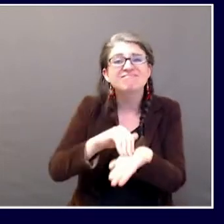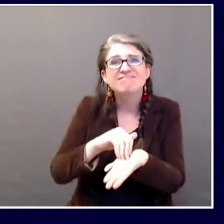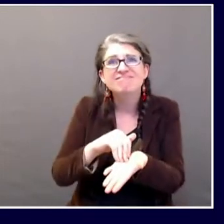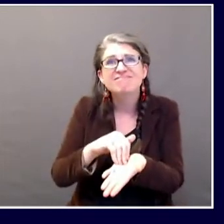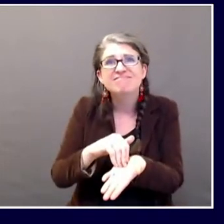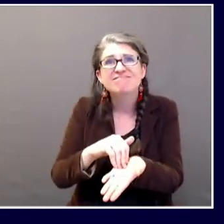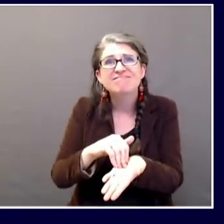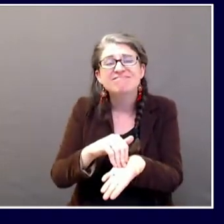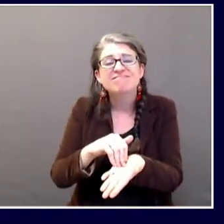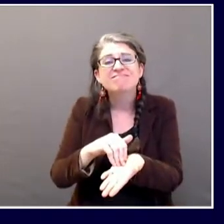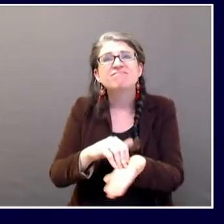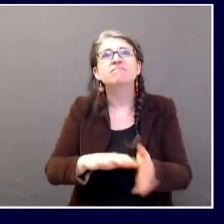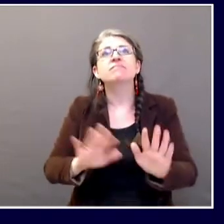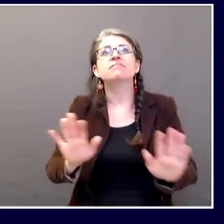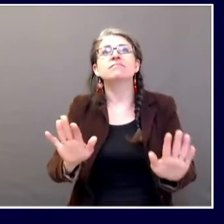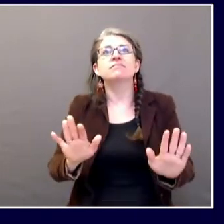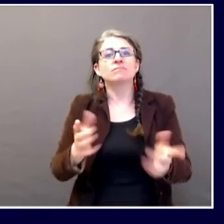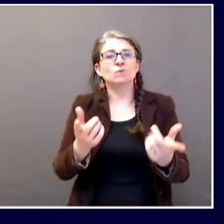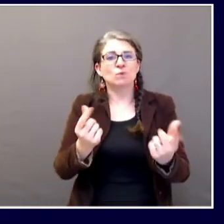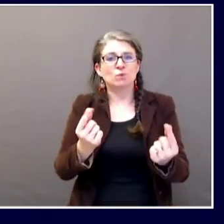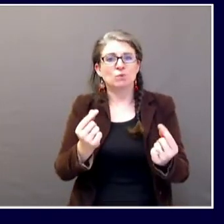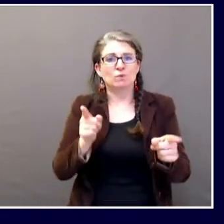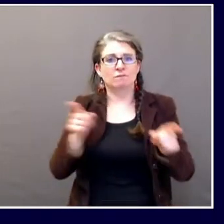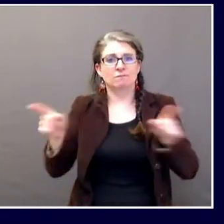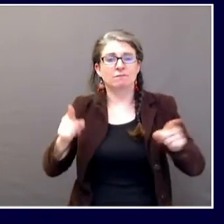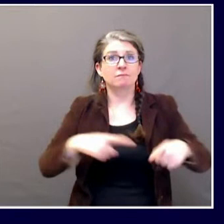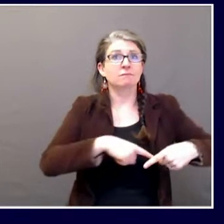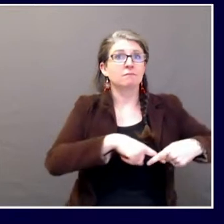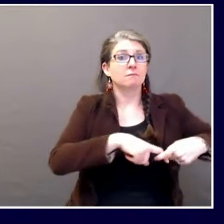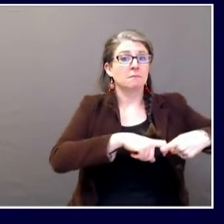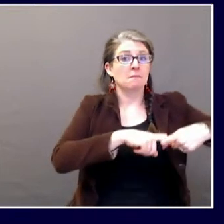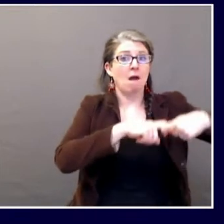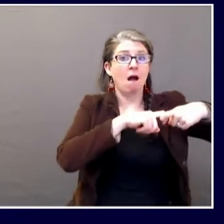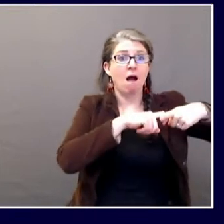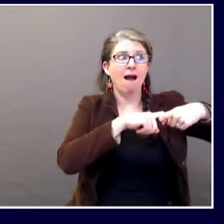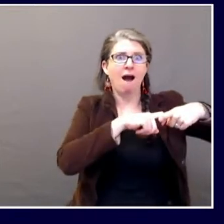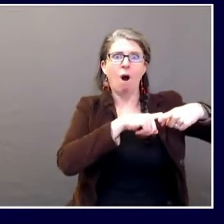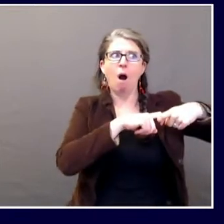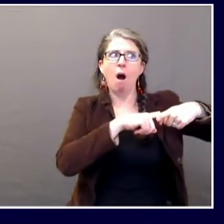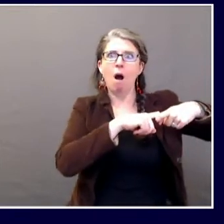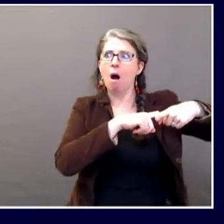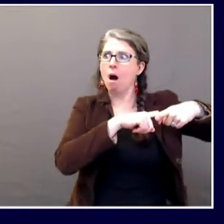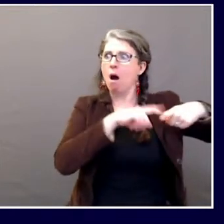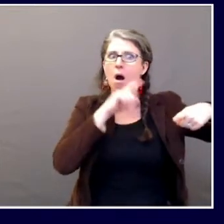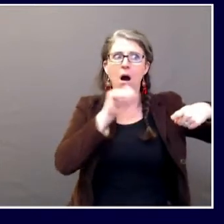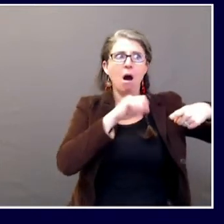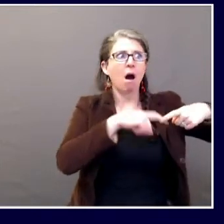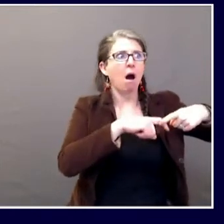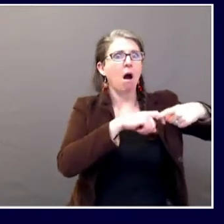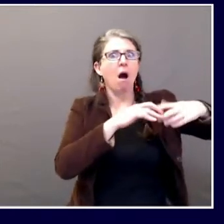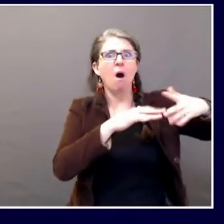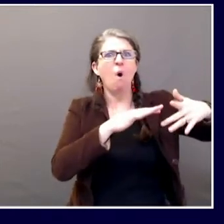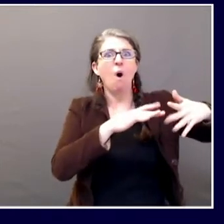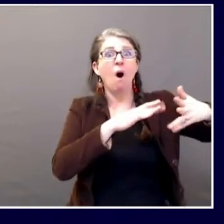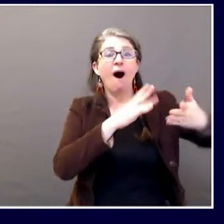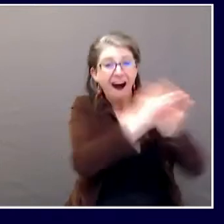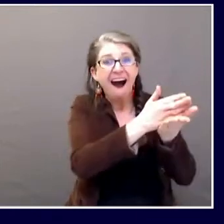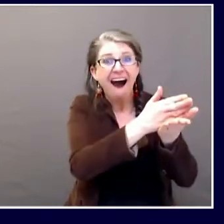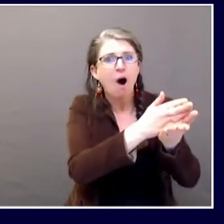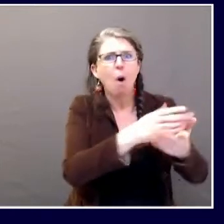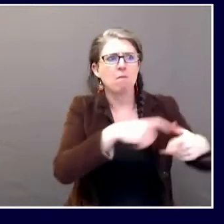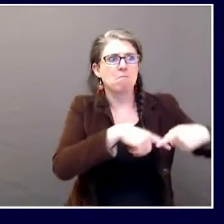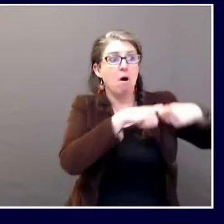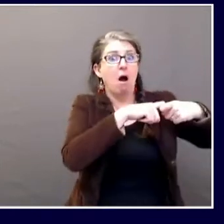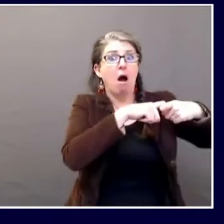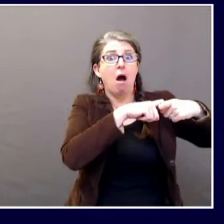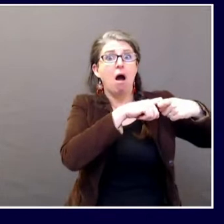that. Number one would be the most obvious and concerning, which would be the finding of any